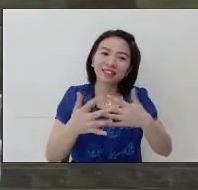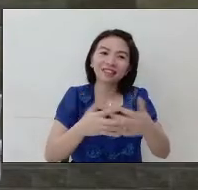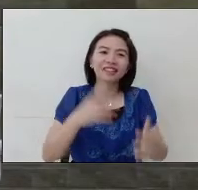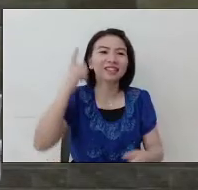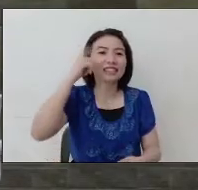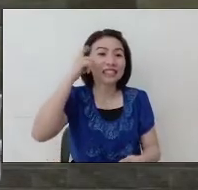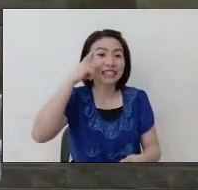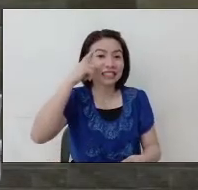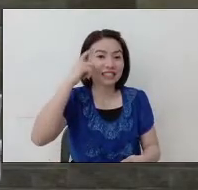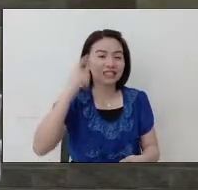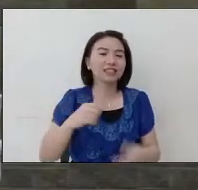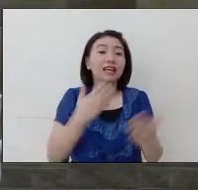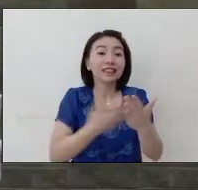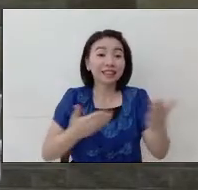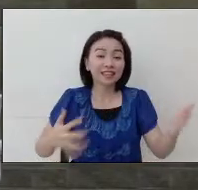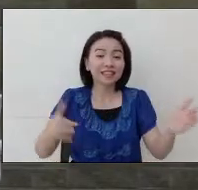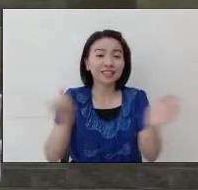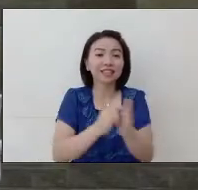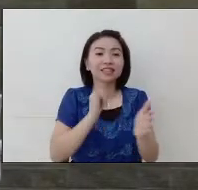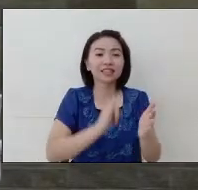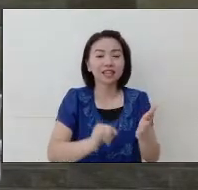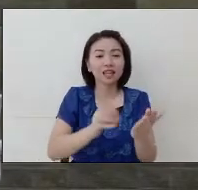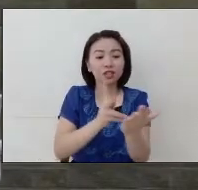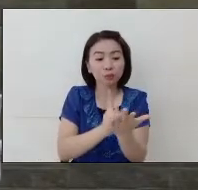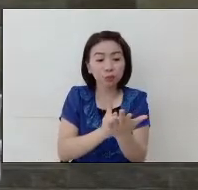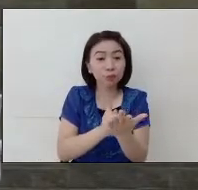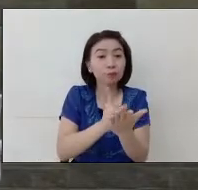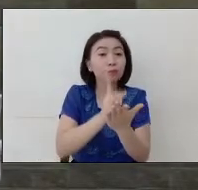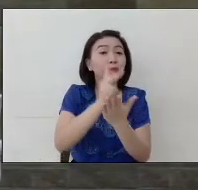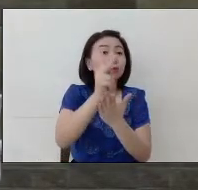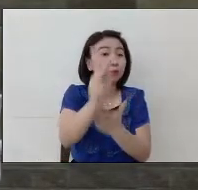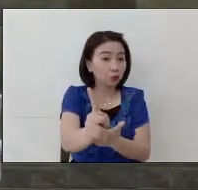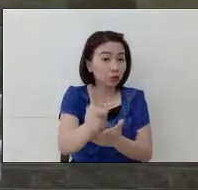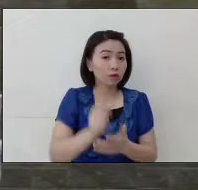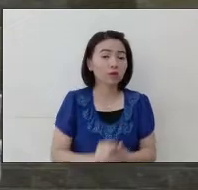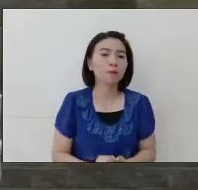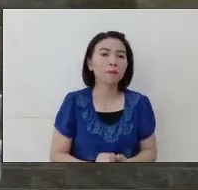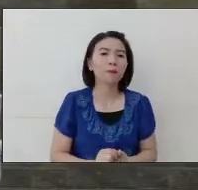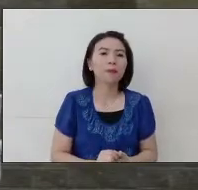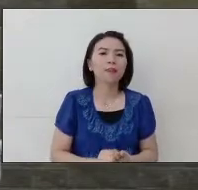Whatsoever things are untrue, let it not excel.